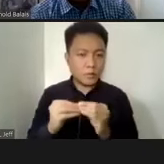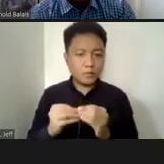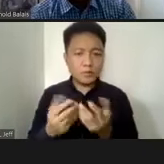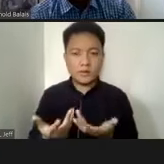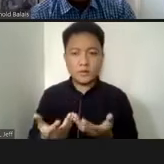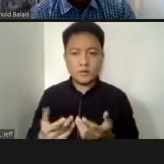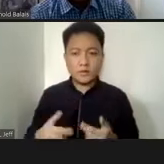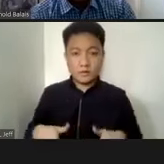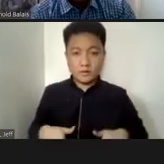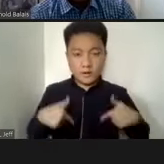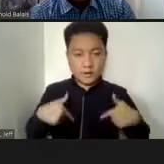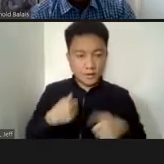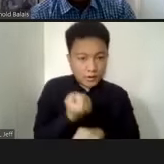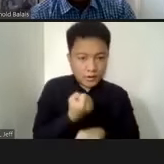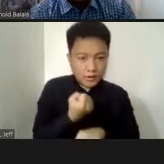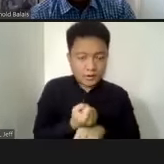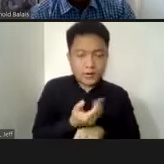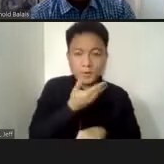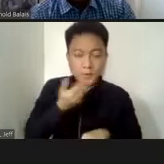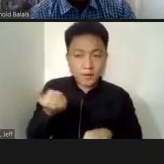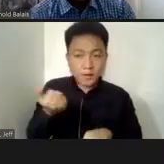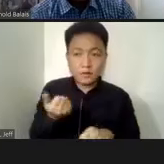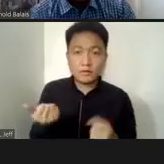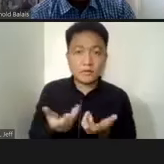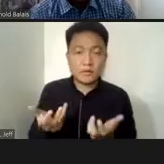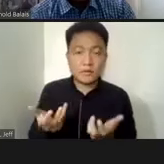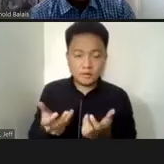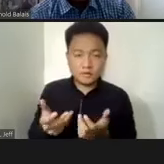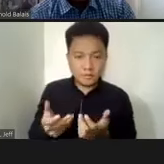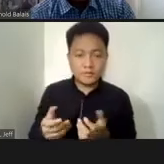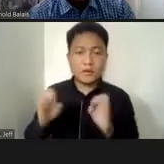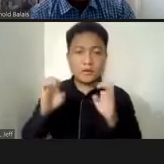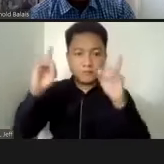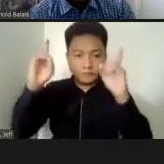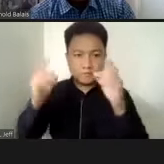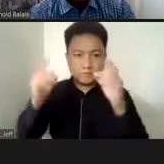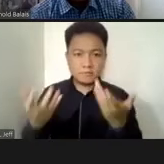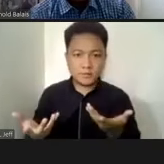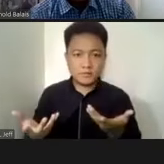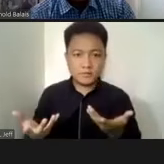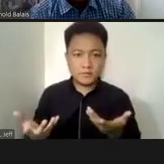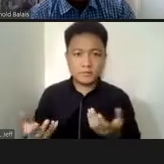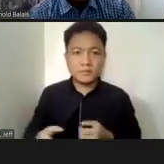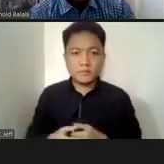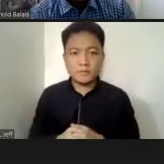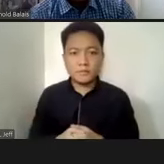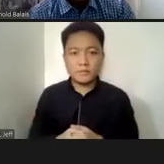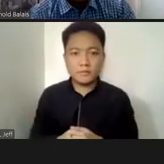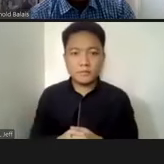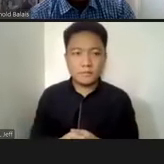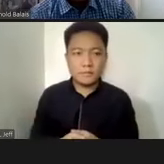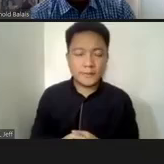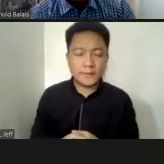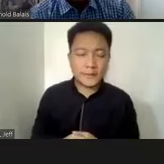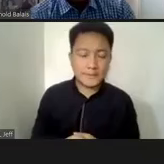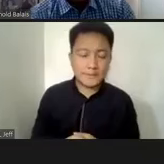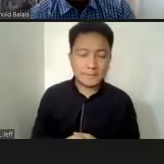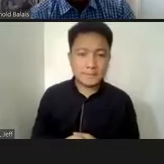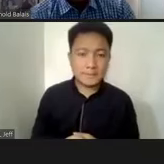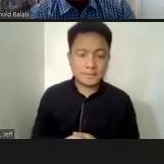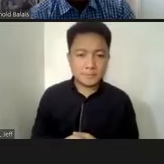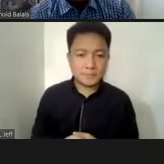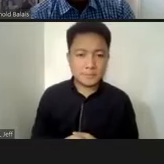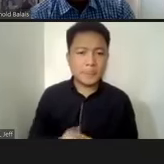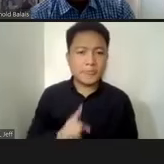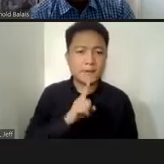possession or material resources, it's even harder if you lack the